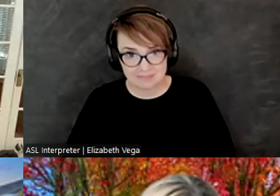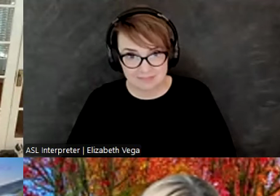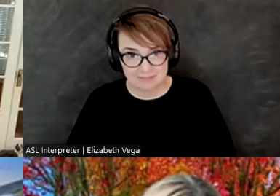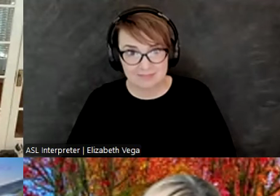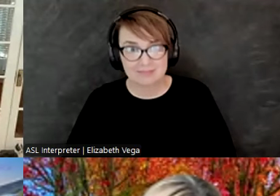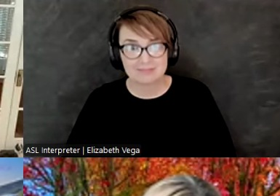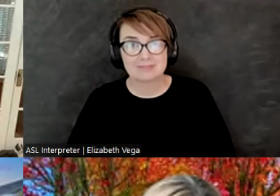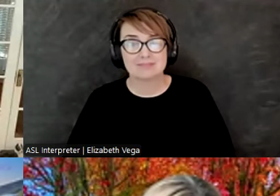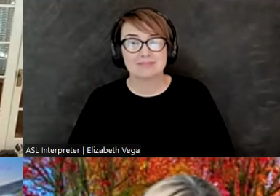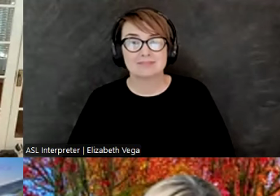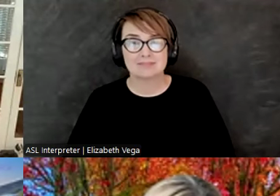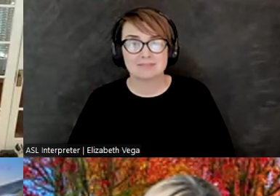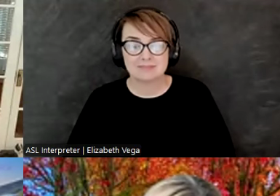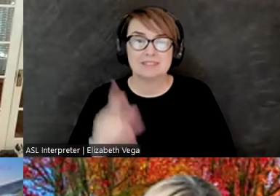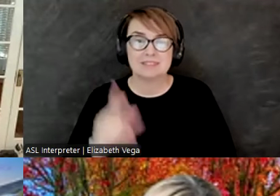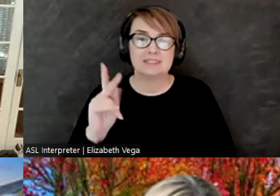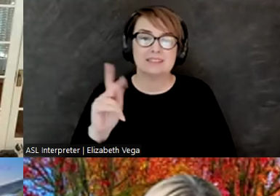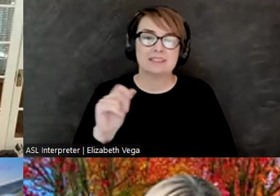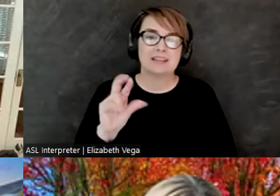And Otto,